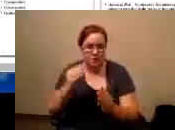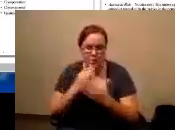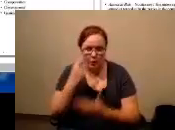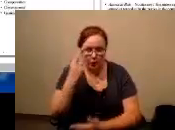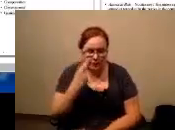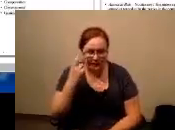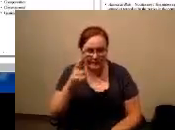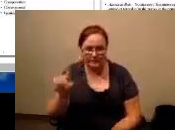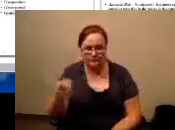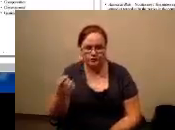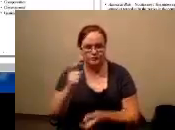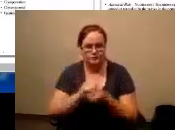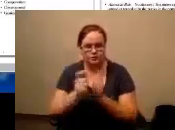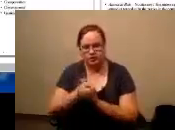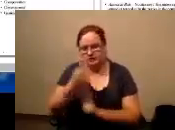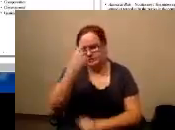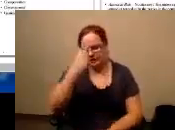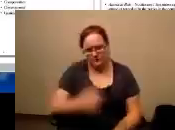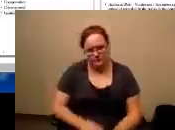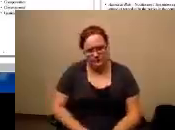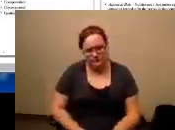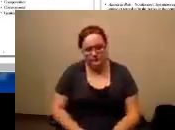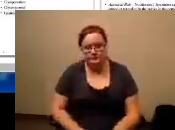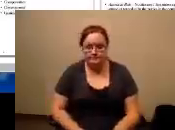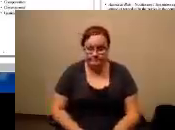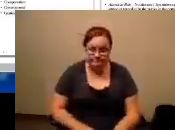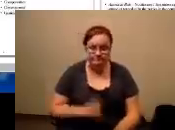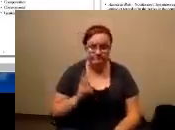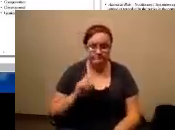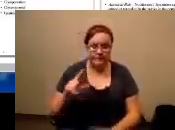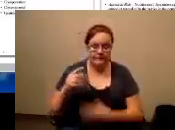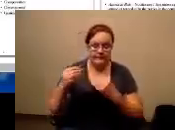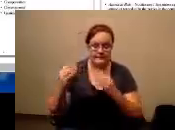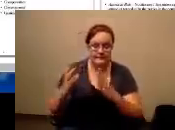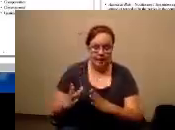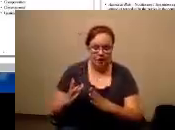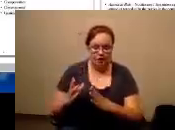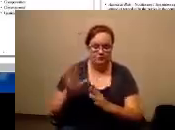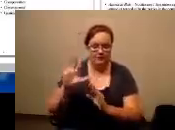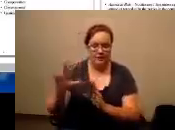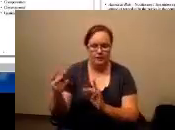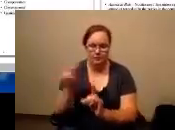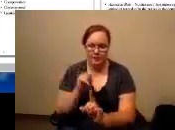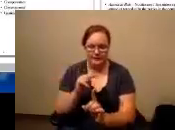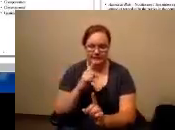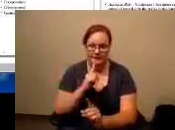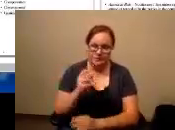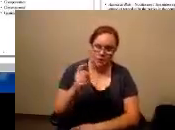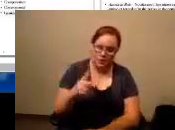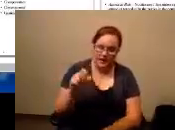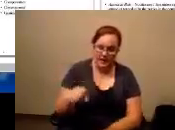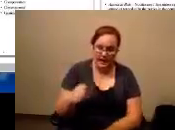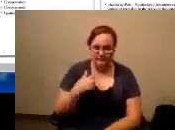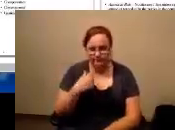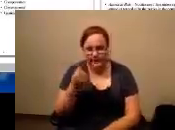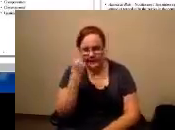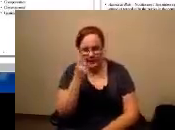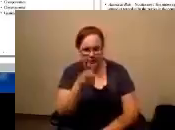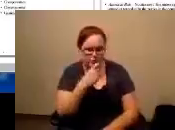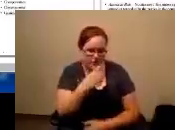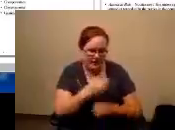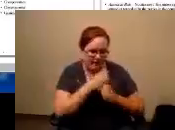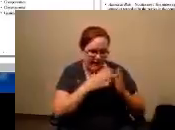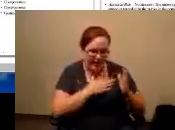They just changed their mind. Well, the seller's position will be, okay, yeah, we get it. You don't get our